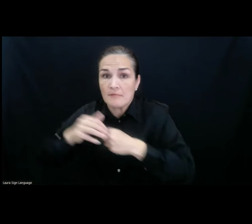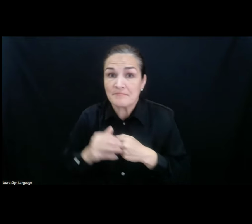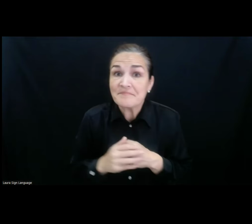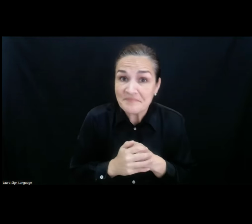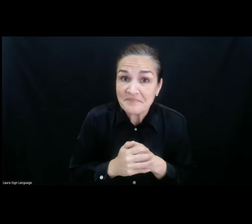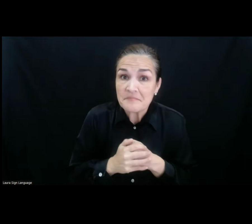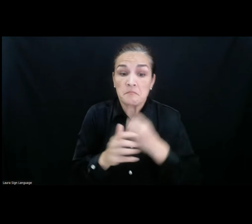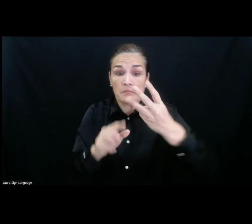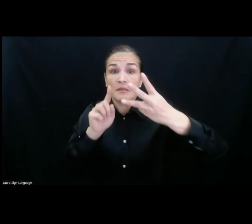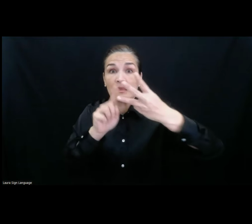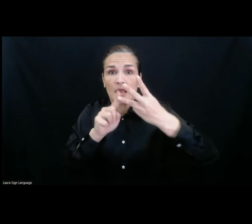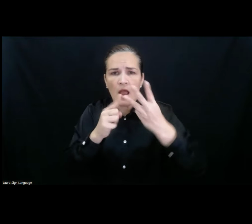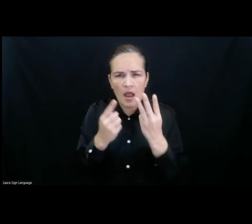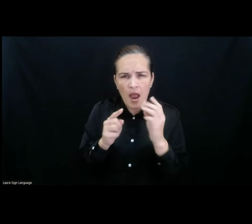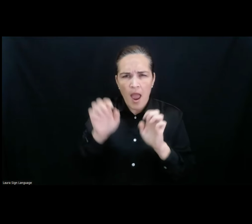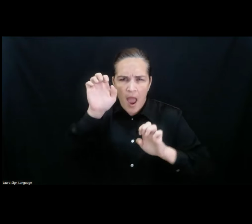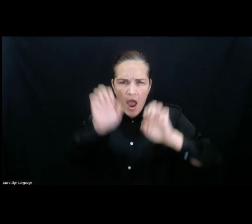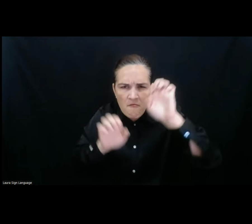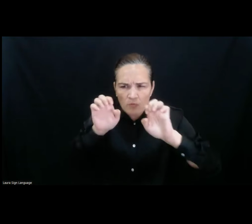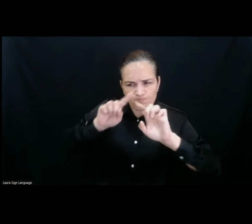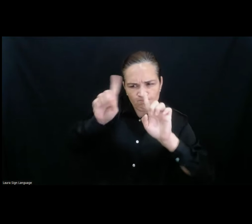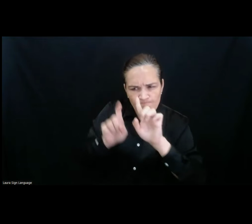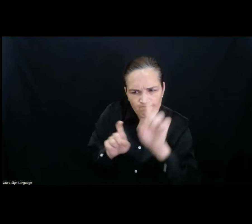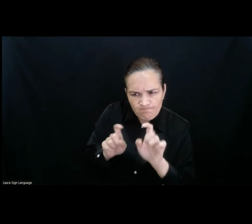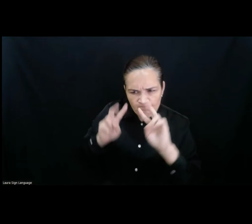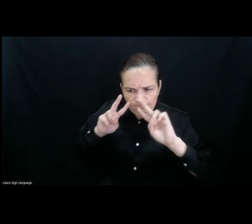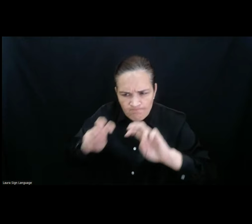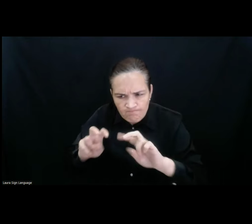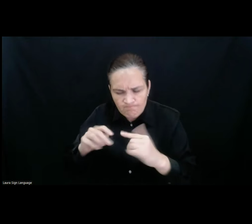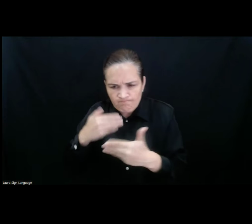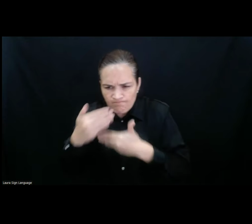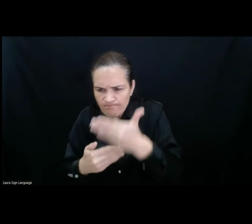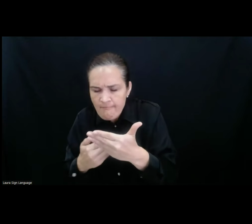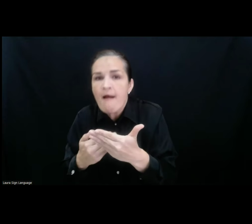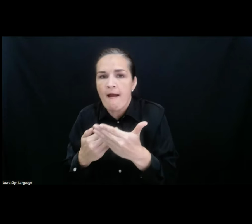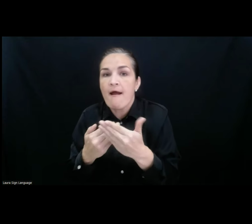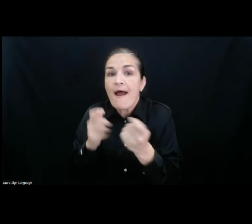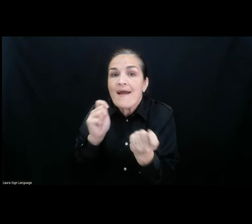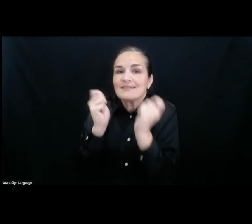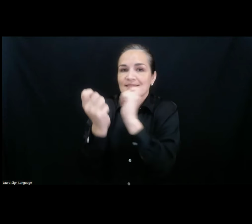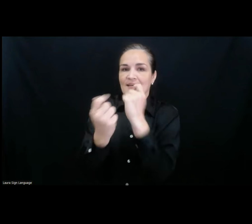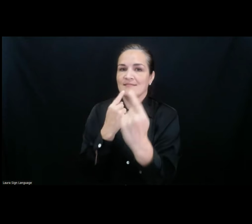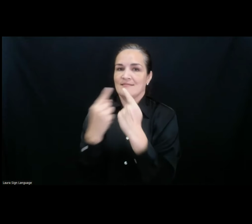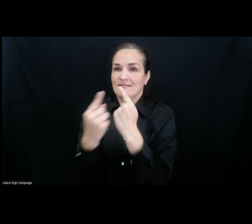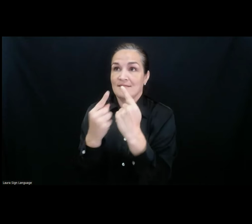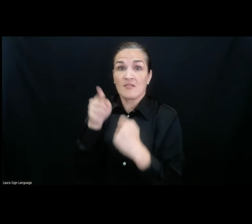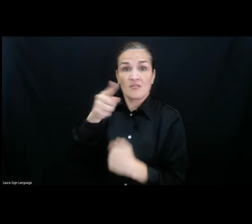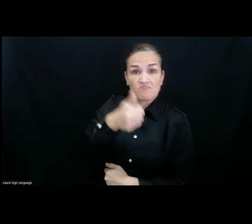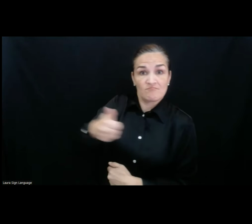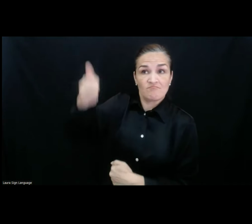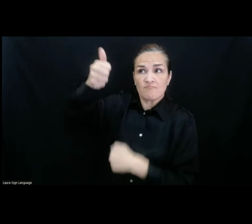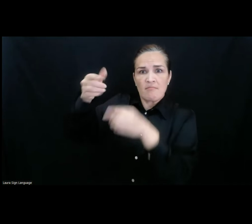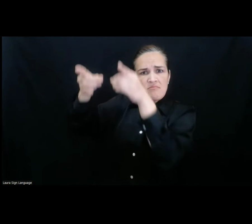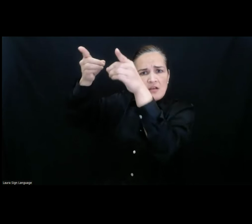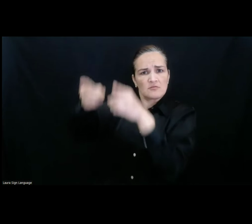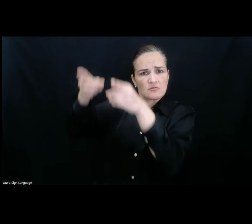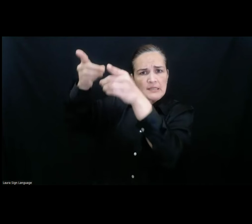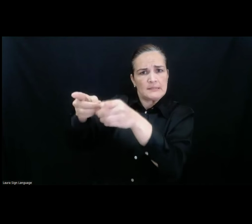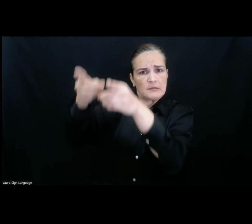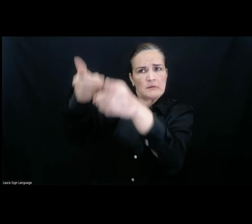the conversation, because you know when decision makers receive clear and evidence-based findings,